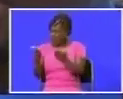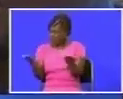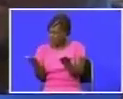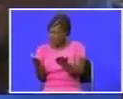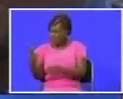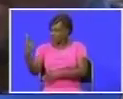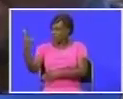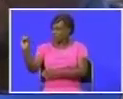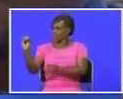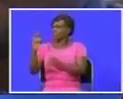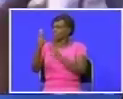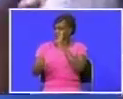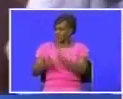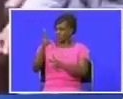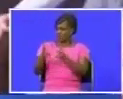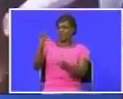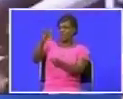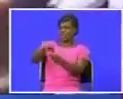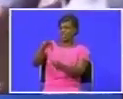the 2022 election.